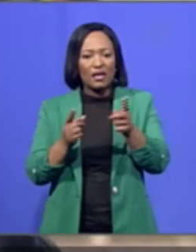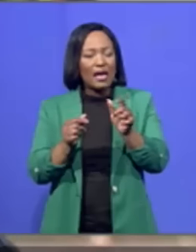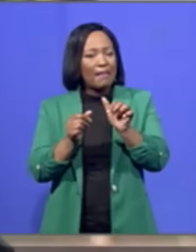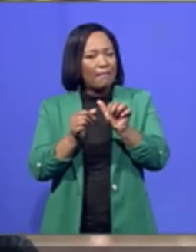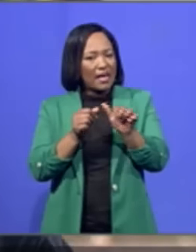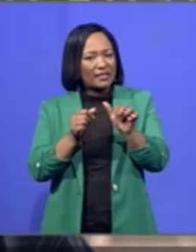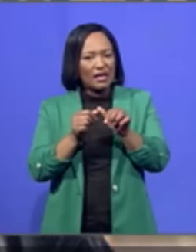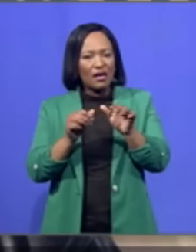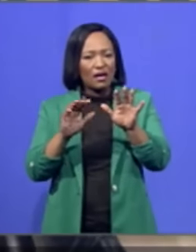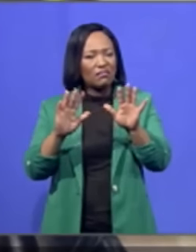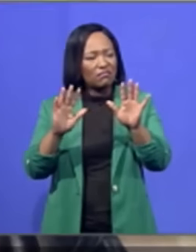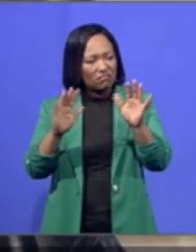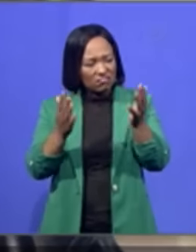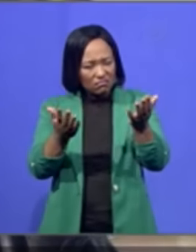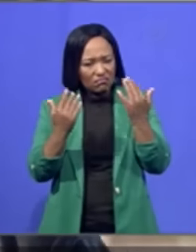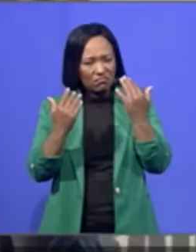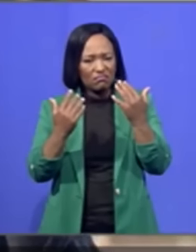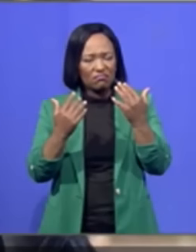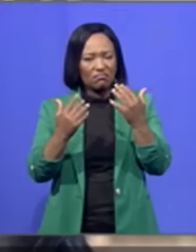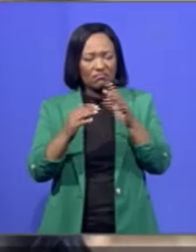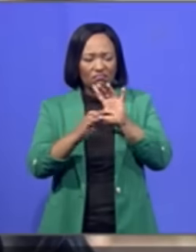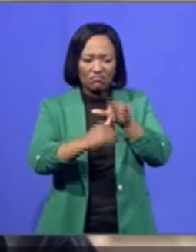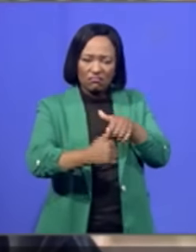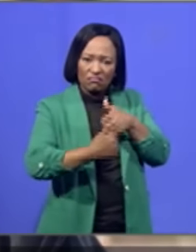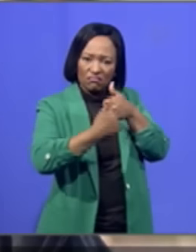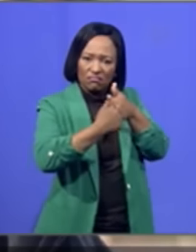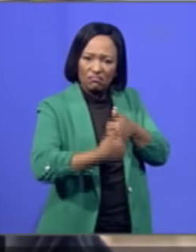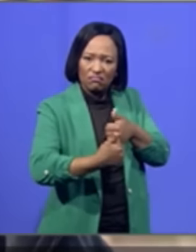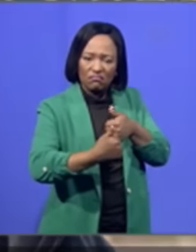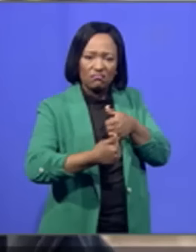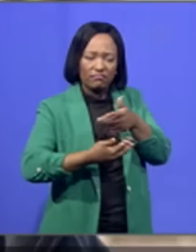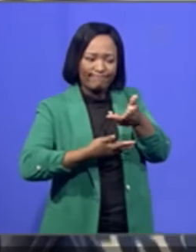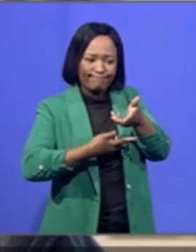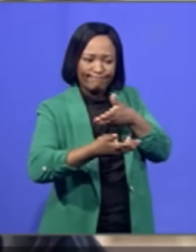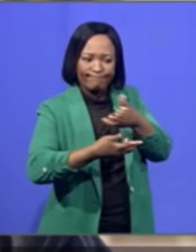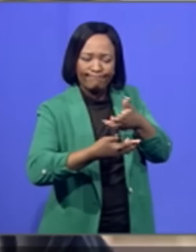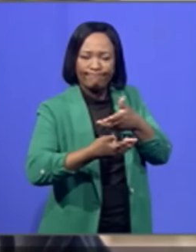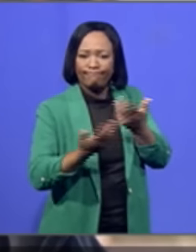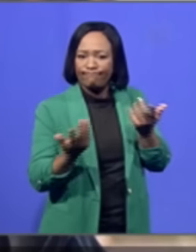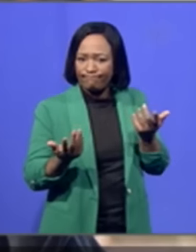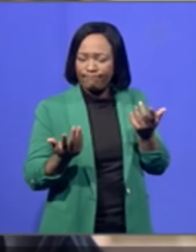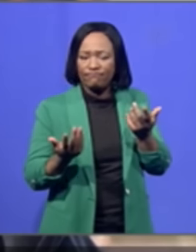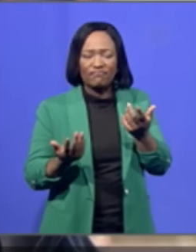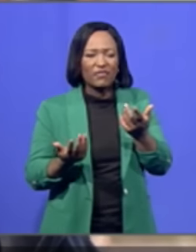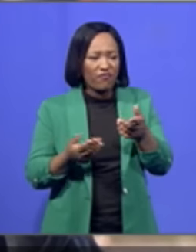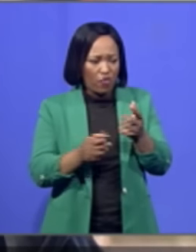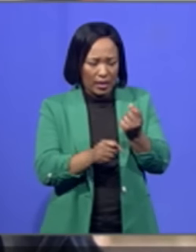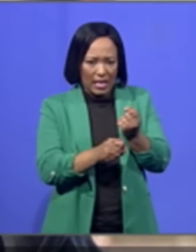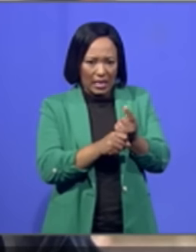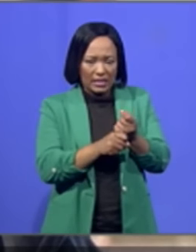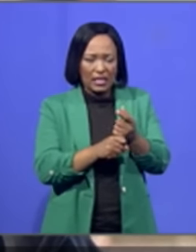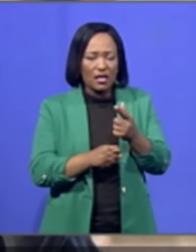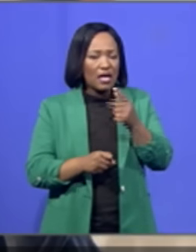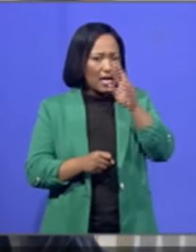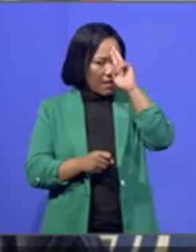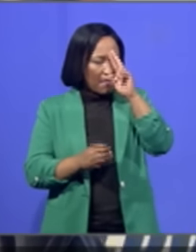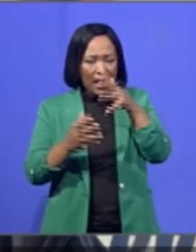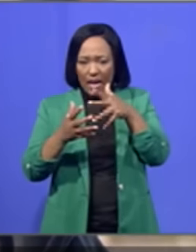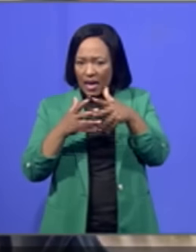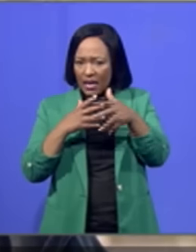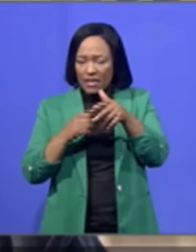down and discuss and say how can we better the taxi industry. Remember, it is for everyone to use it.